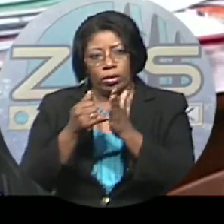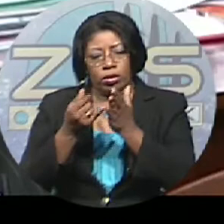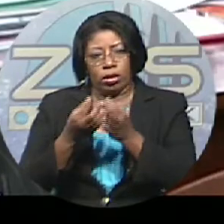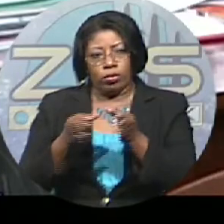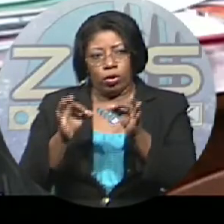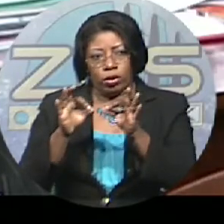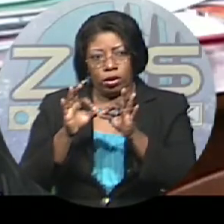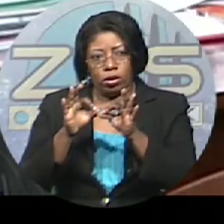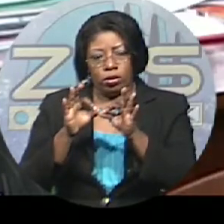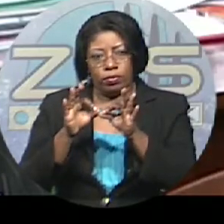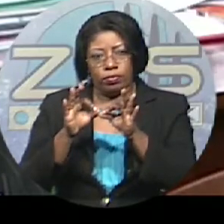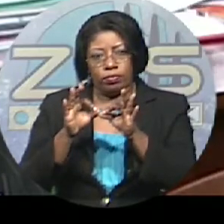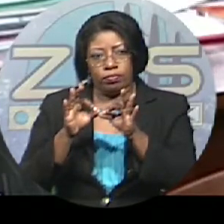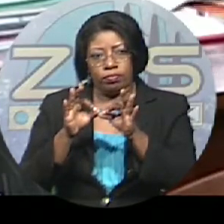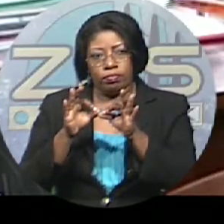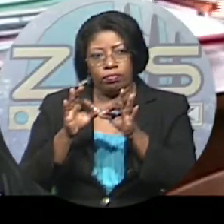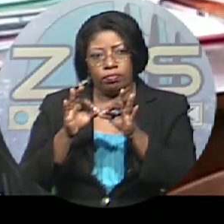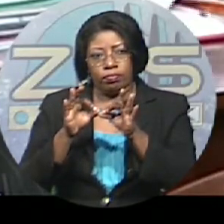important, because